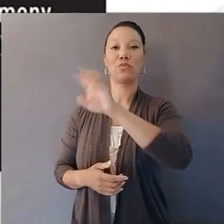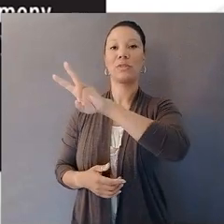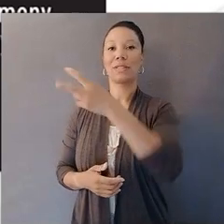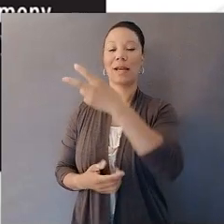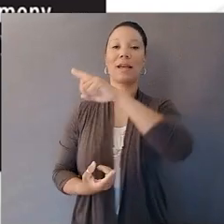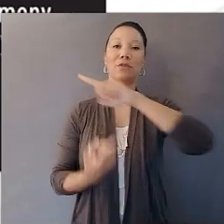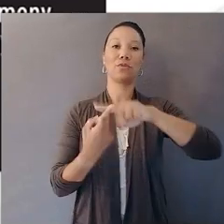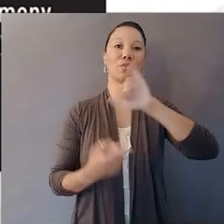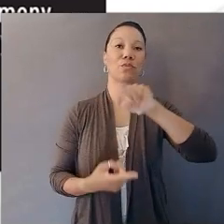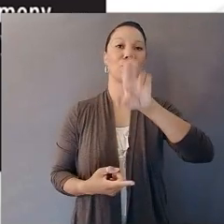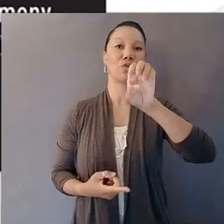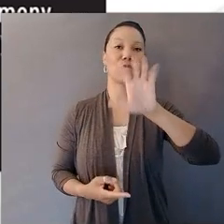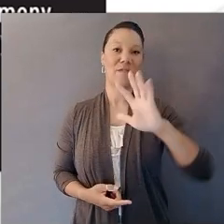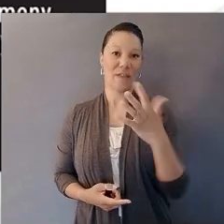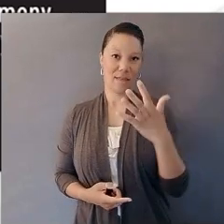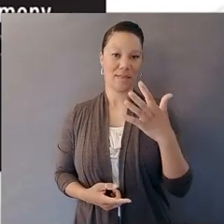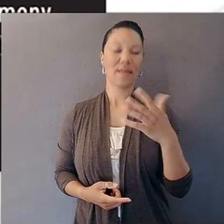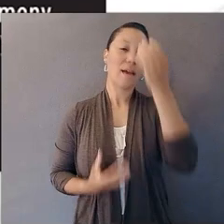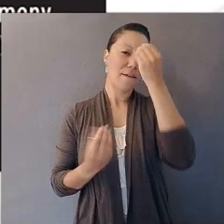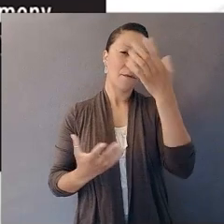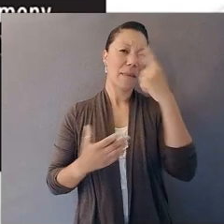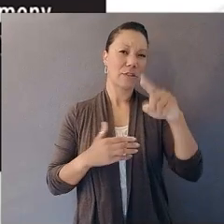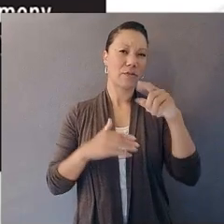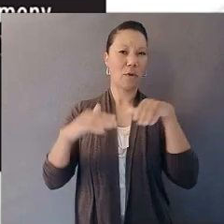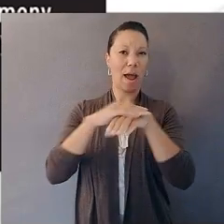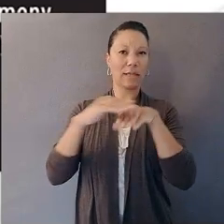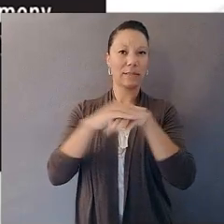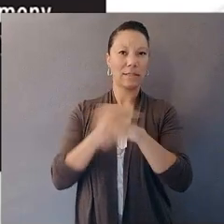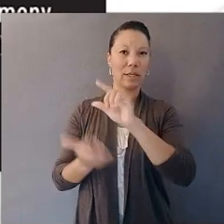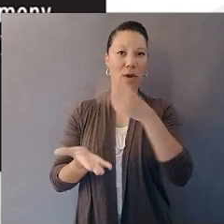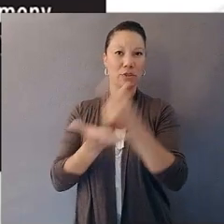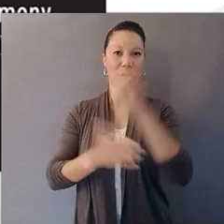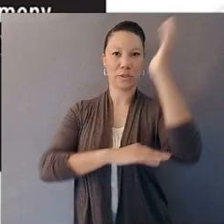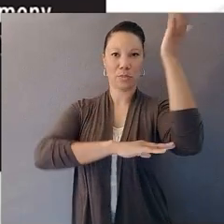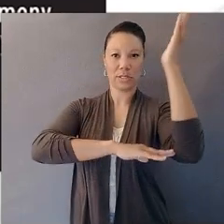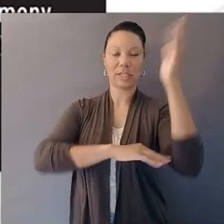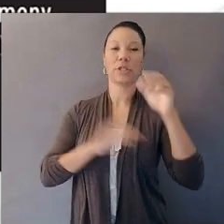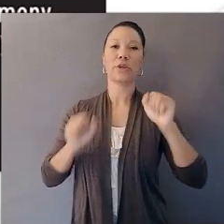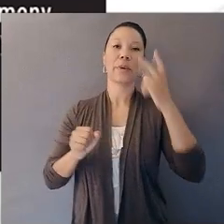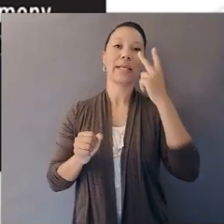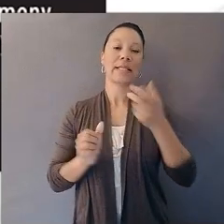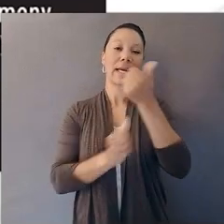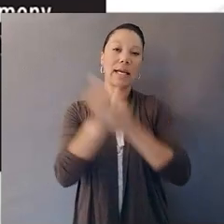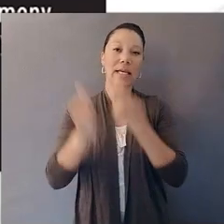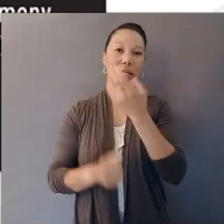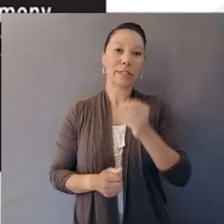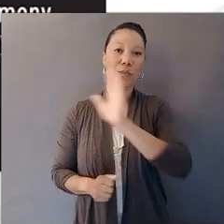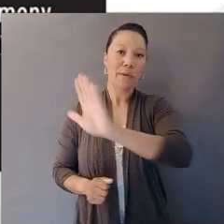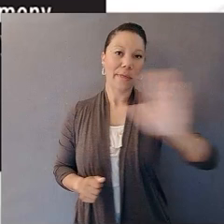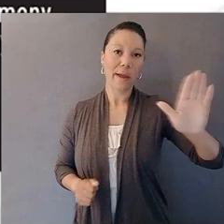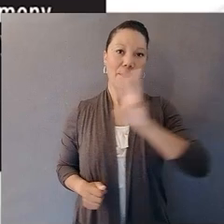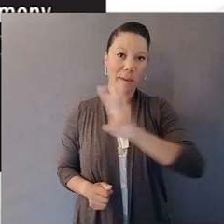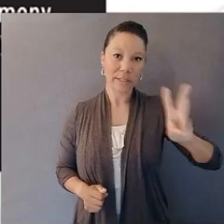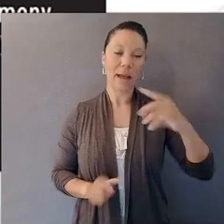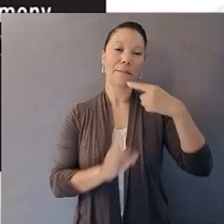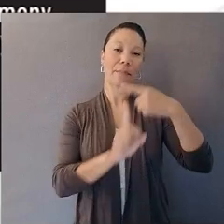link on how to access the presentations will be provided on each high school's website, as well as on the district's website,